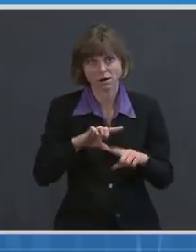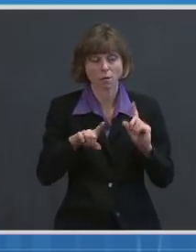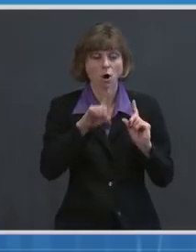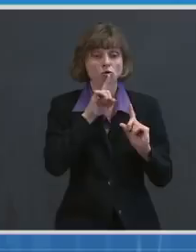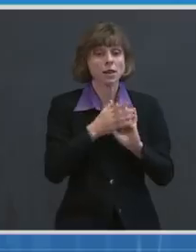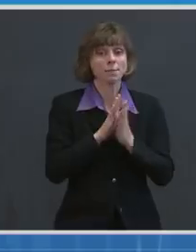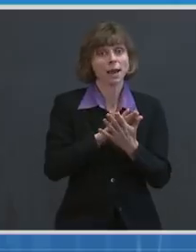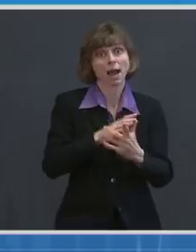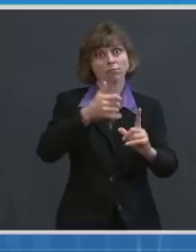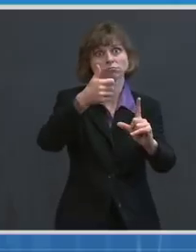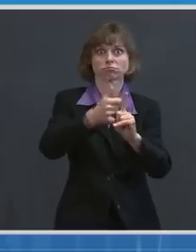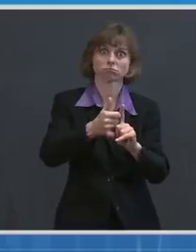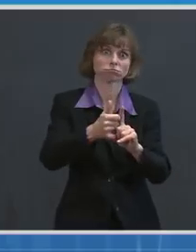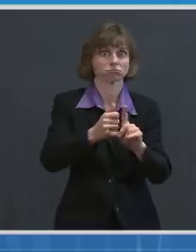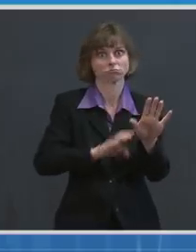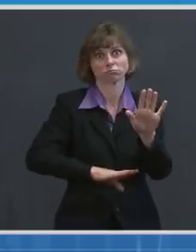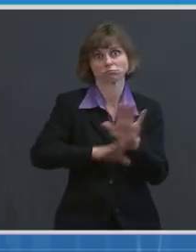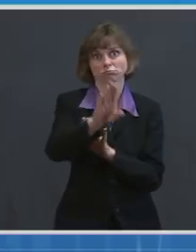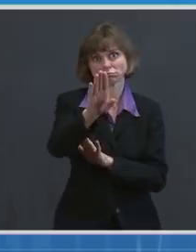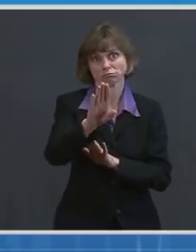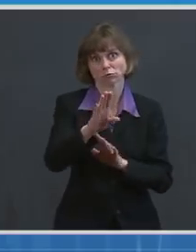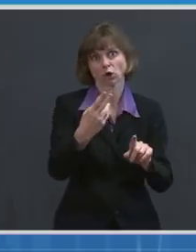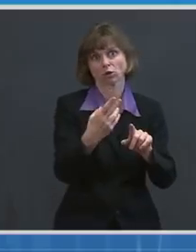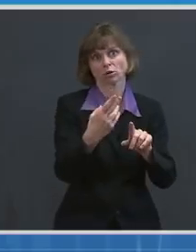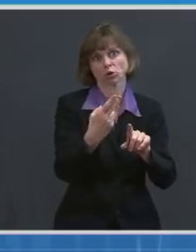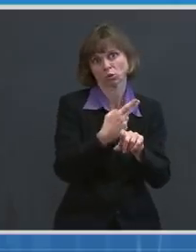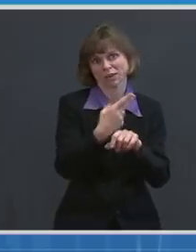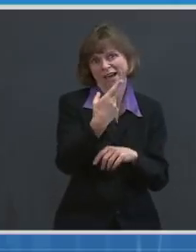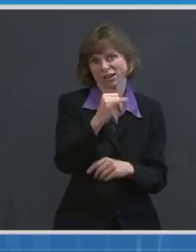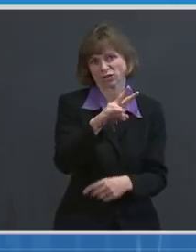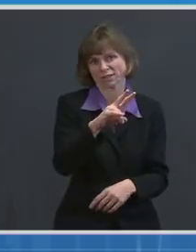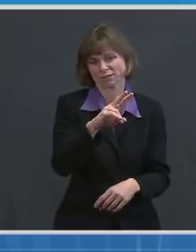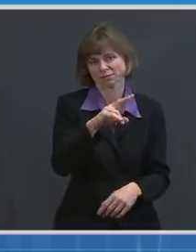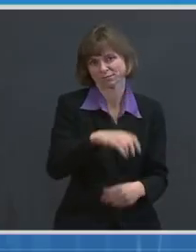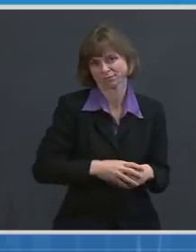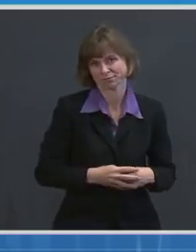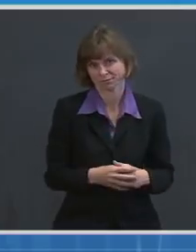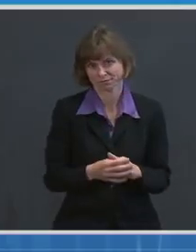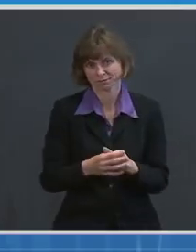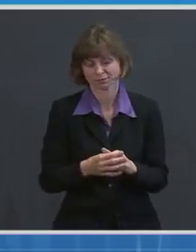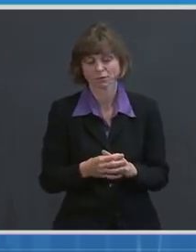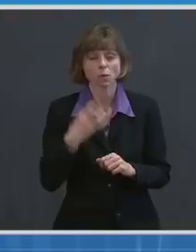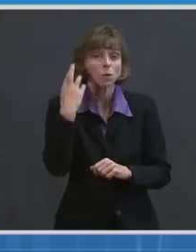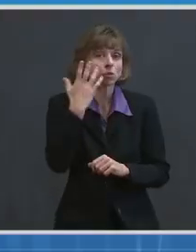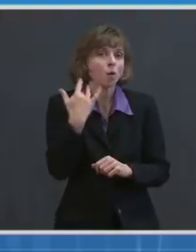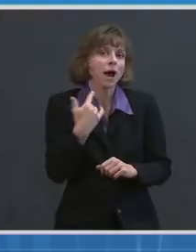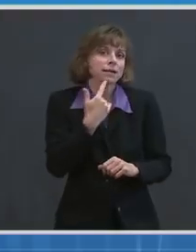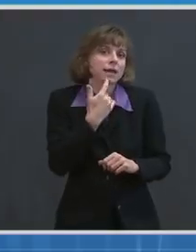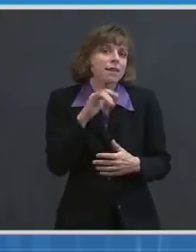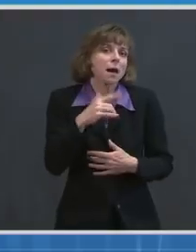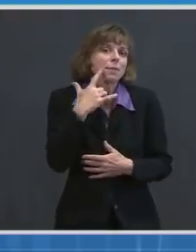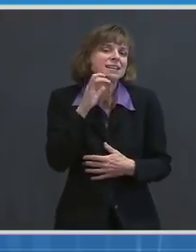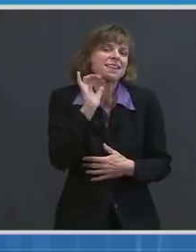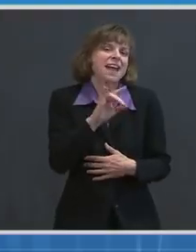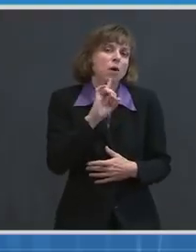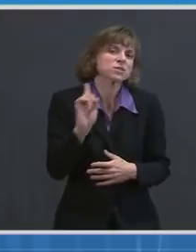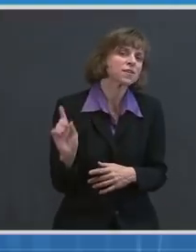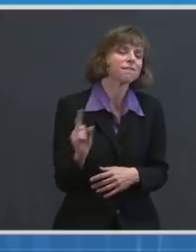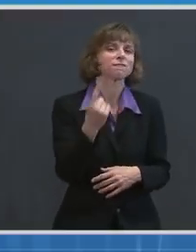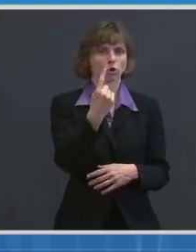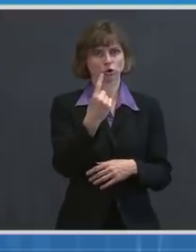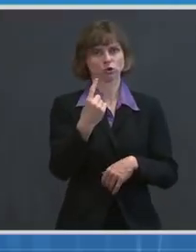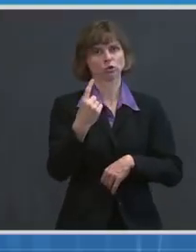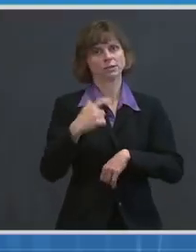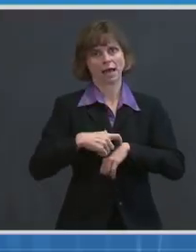own frame with HIV. And the reason I say that is that that was the first of the